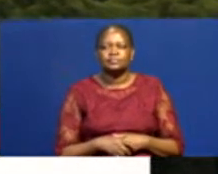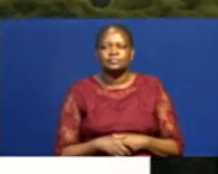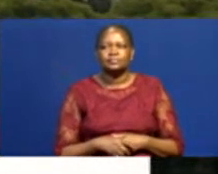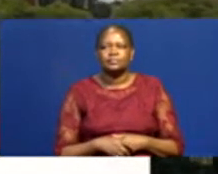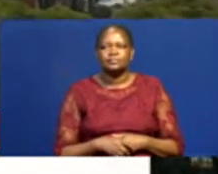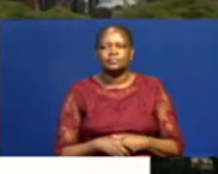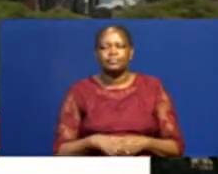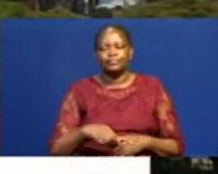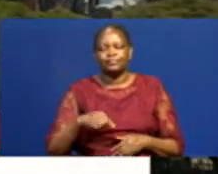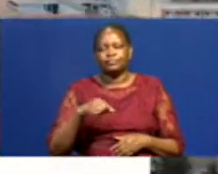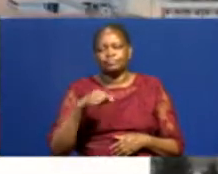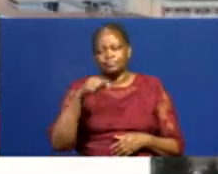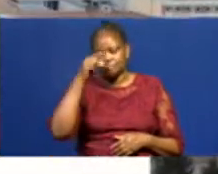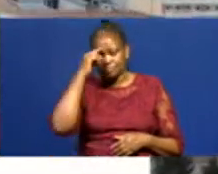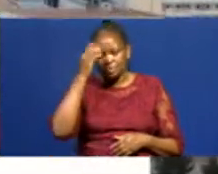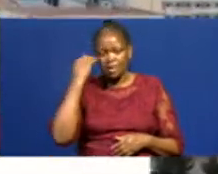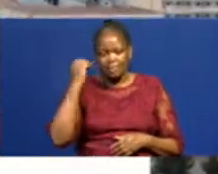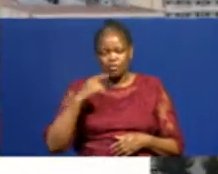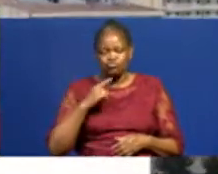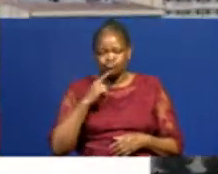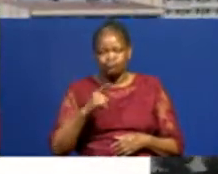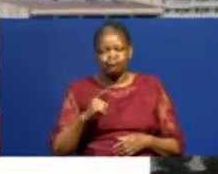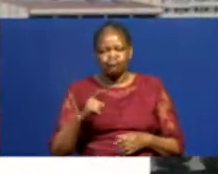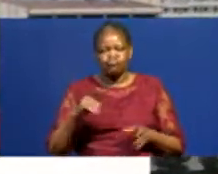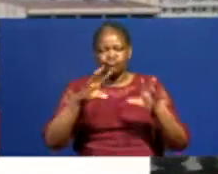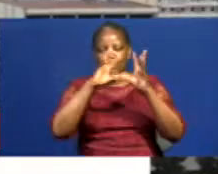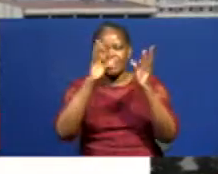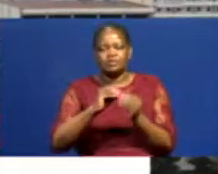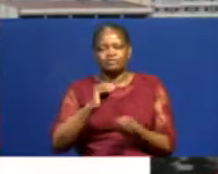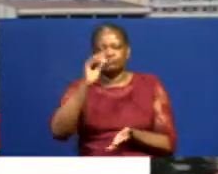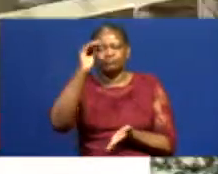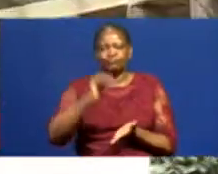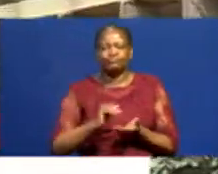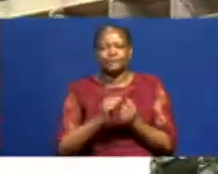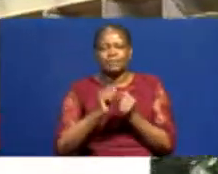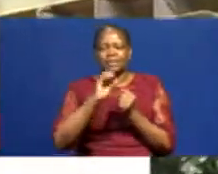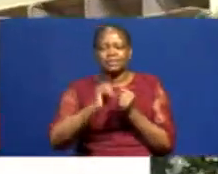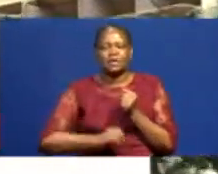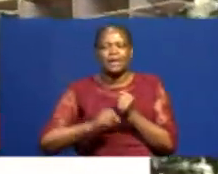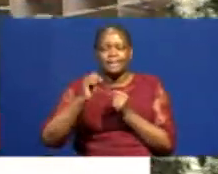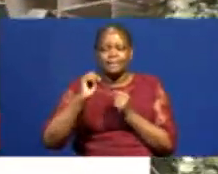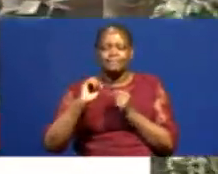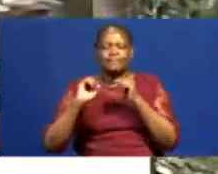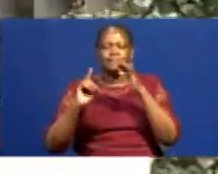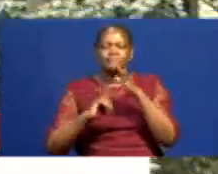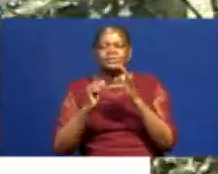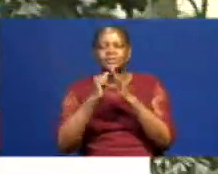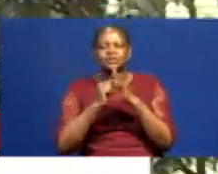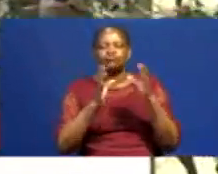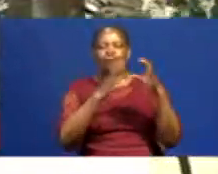The government last month ordered a budget cut of 10% across ministries and state agencies